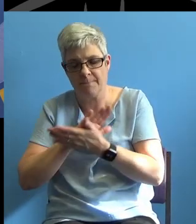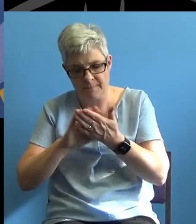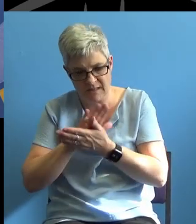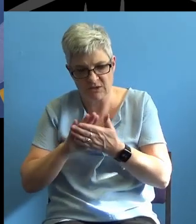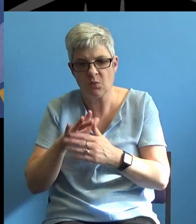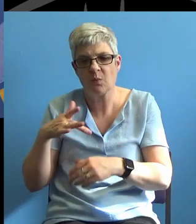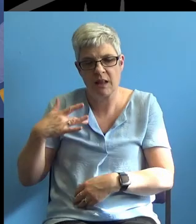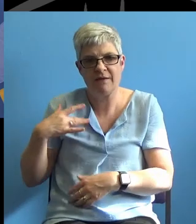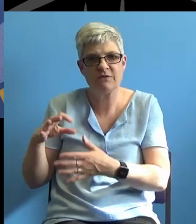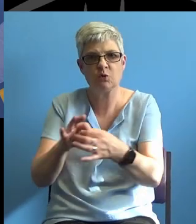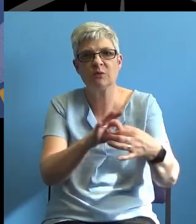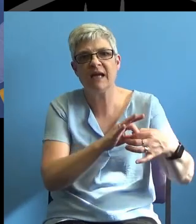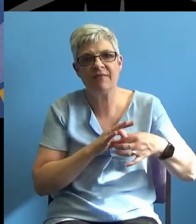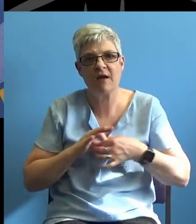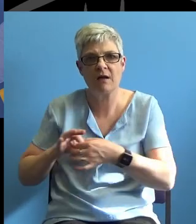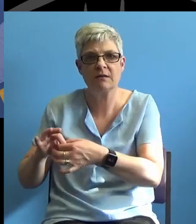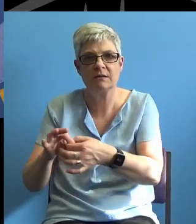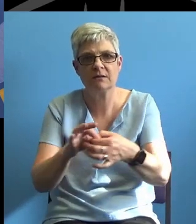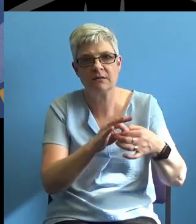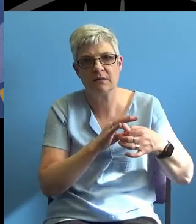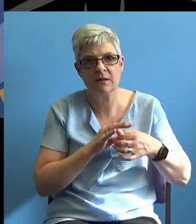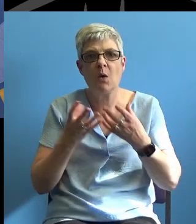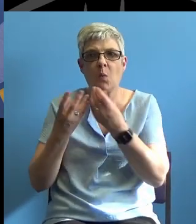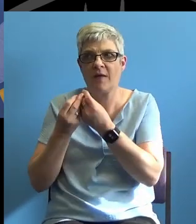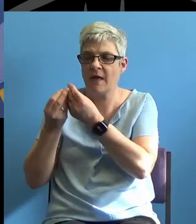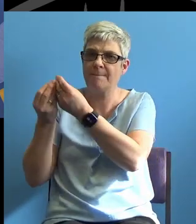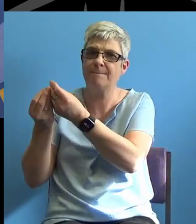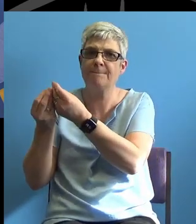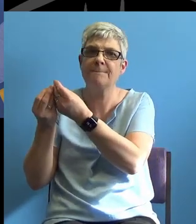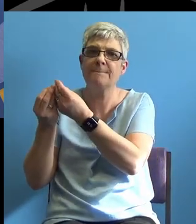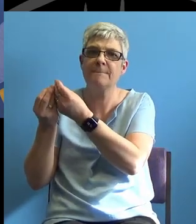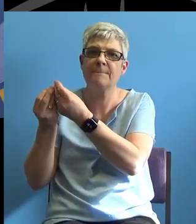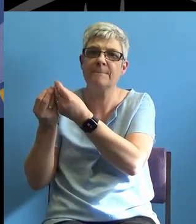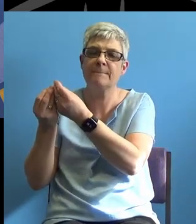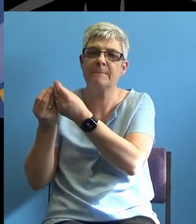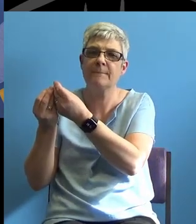we may live together with him.